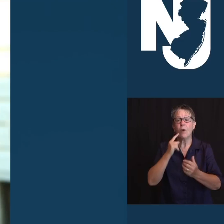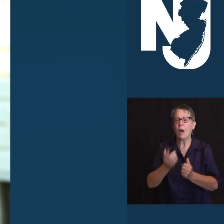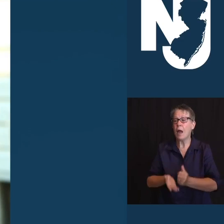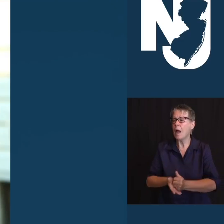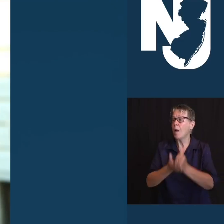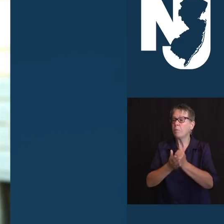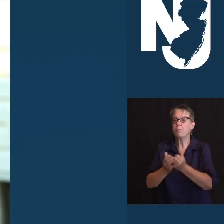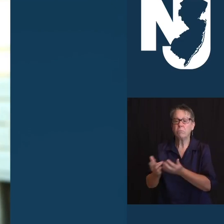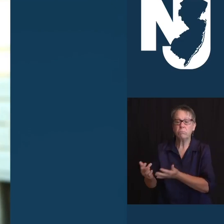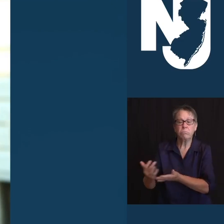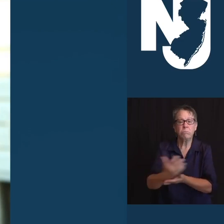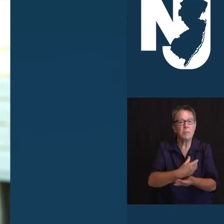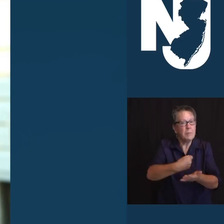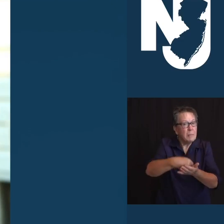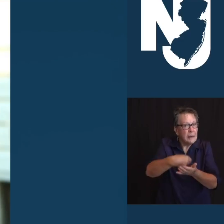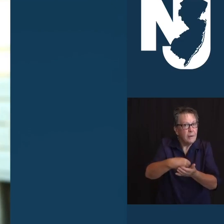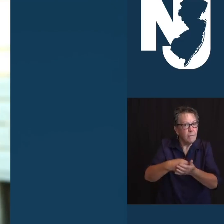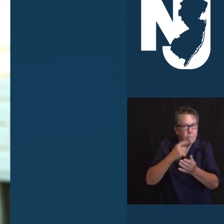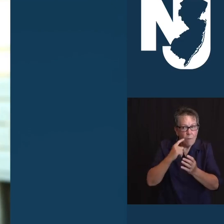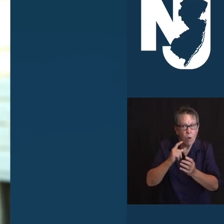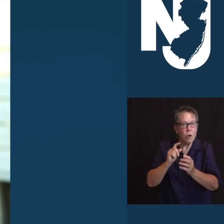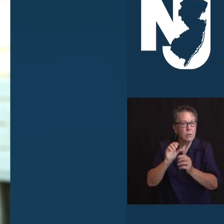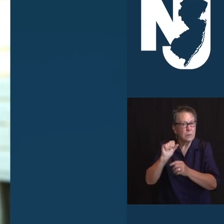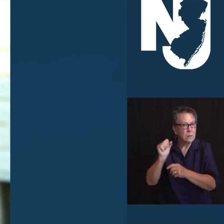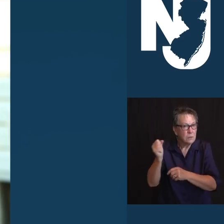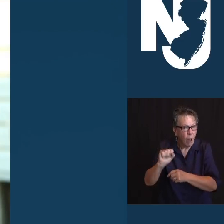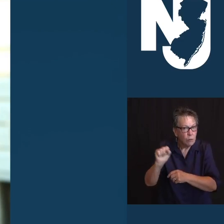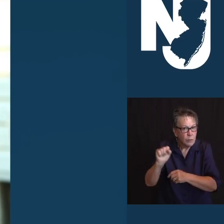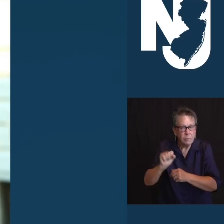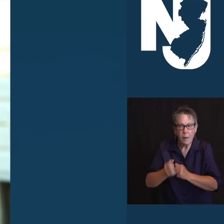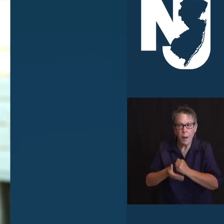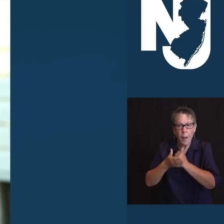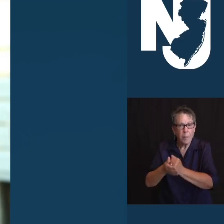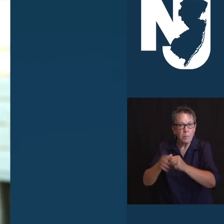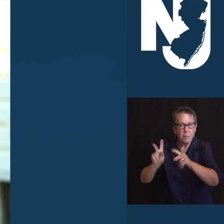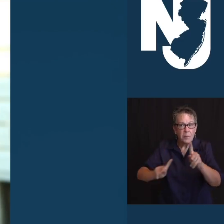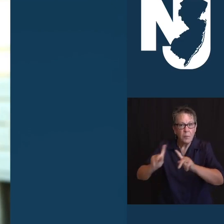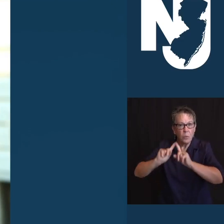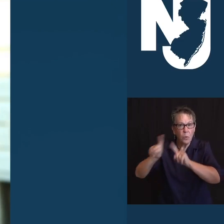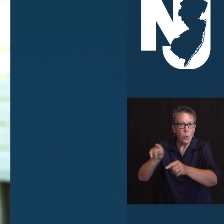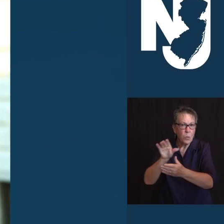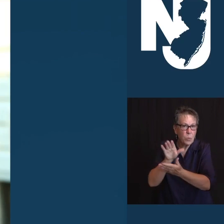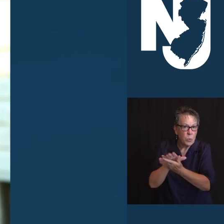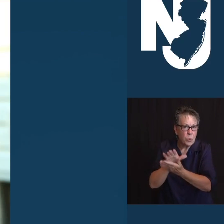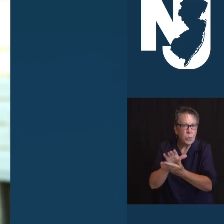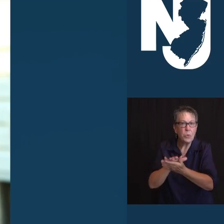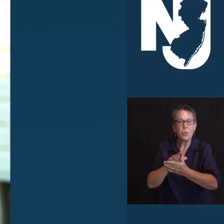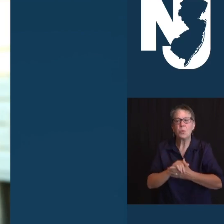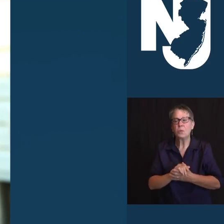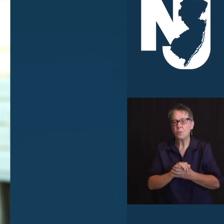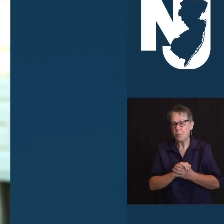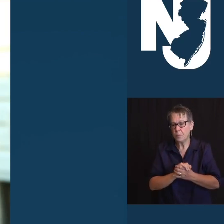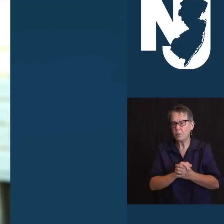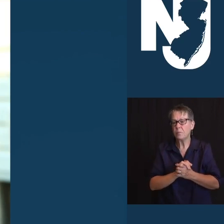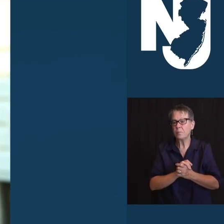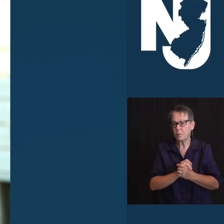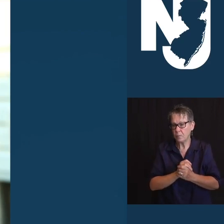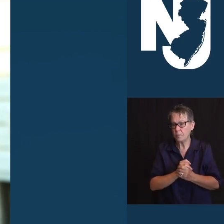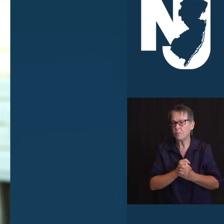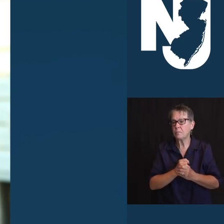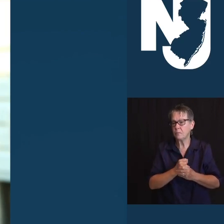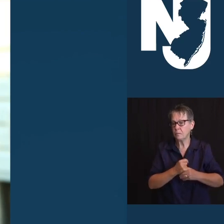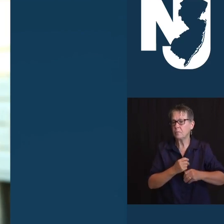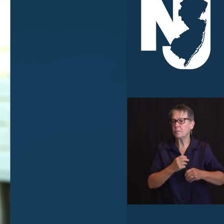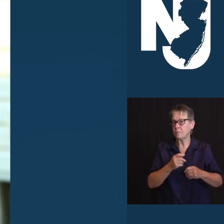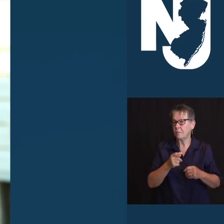Lorraine, with whom I had the great honor of speaking. She herself had tested positive for COVID, so keep her in your prayers. She seems well